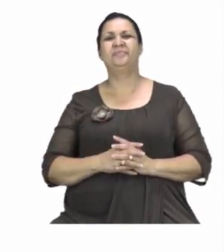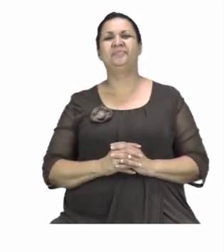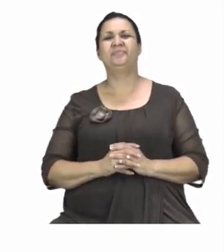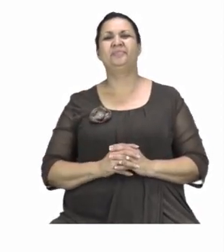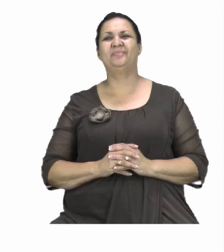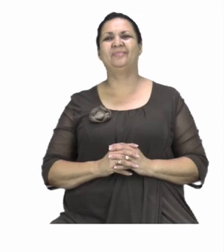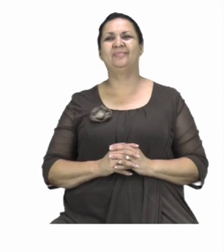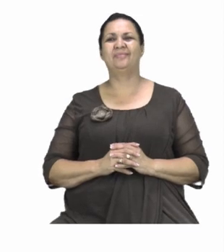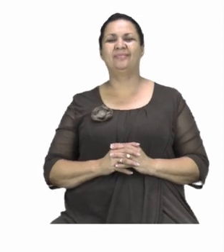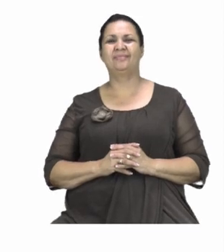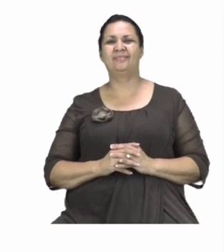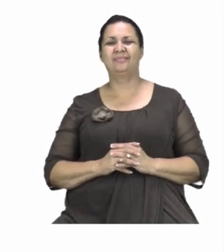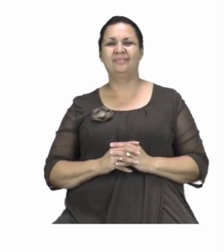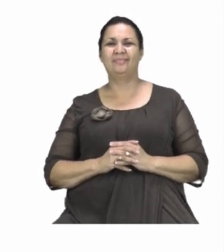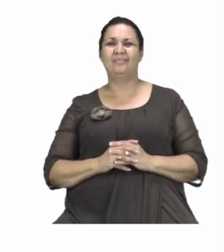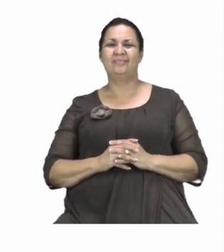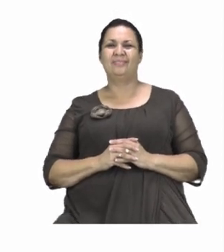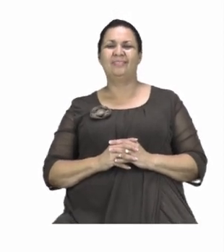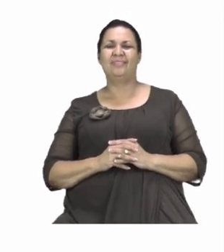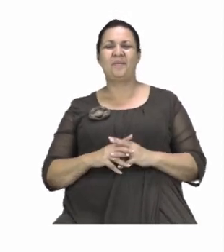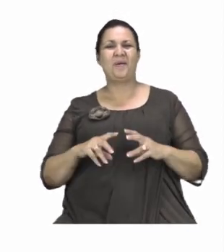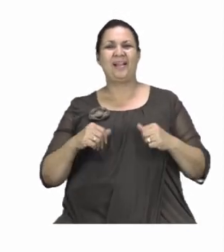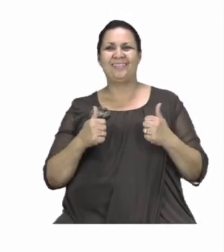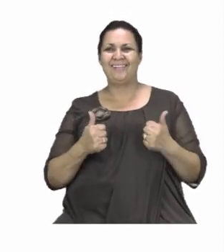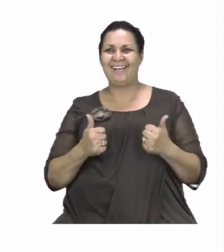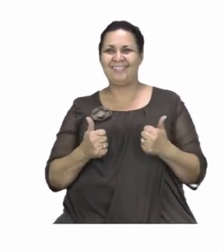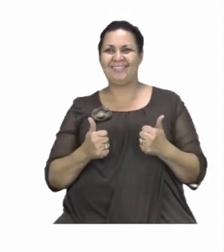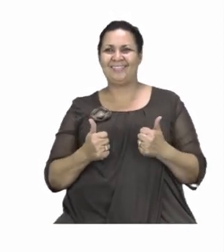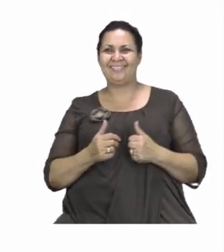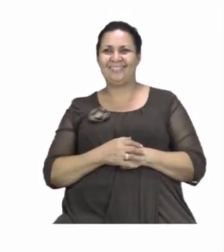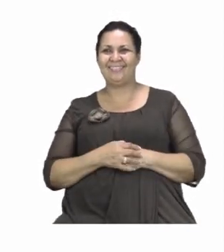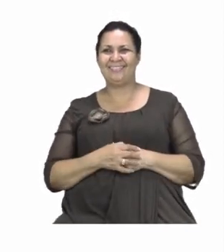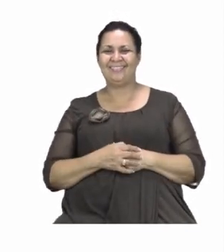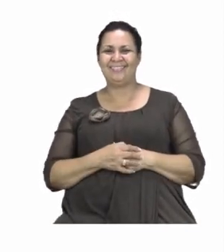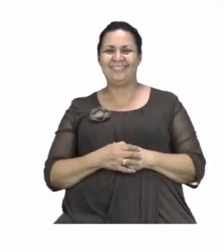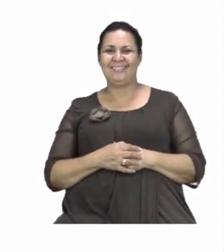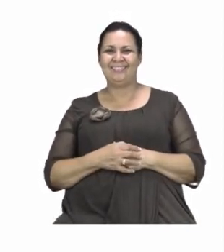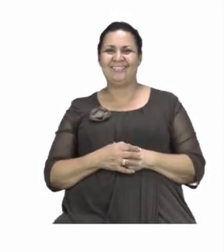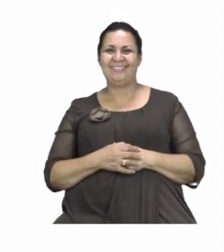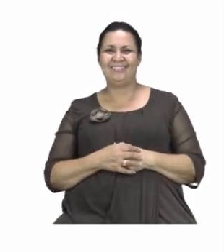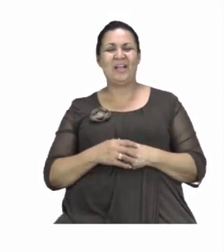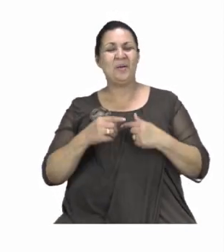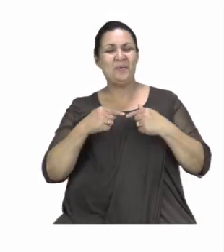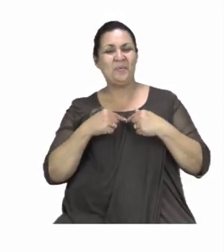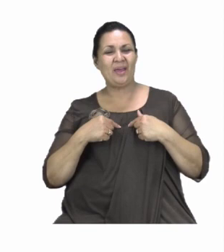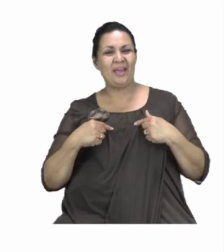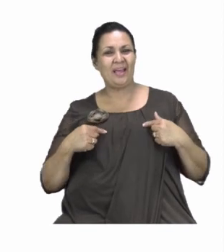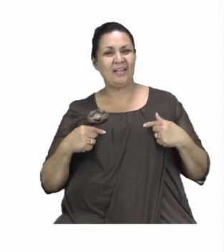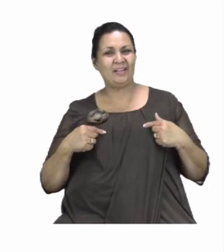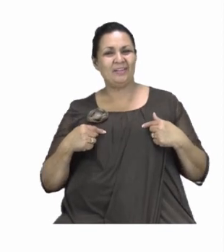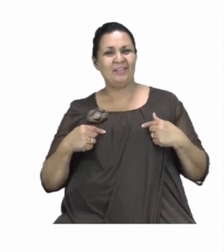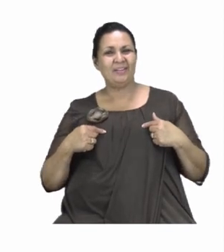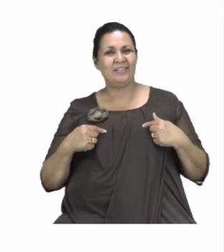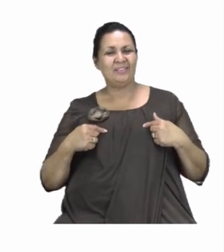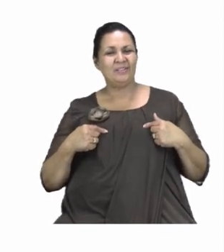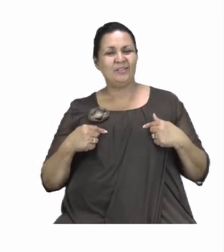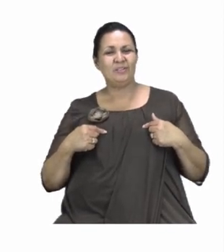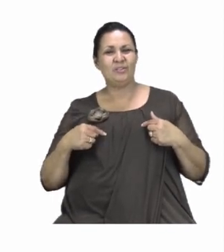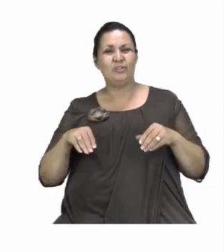3. Well done. So we are going to